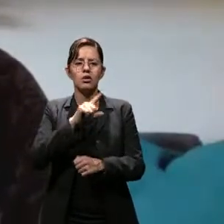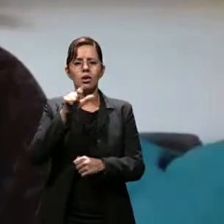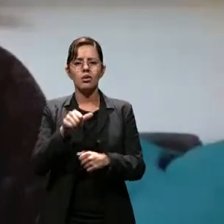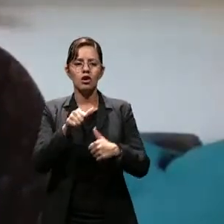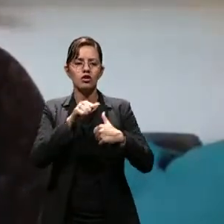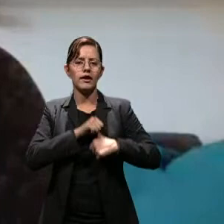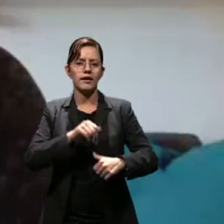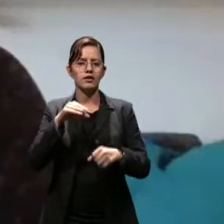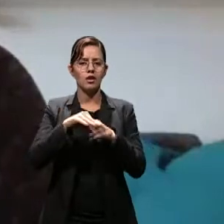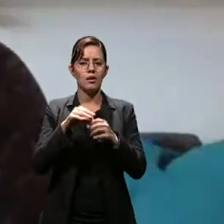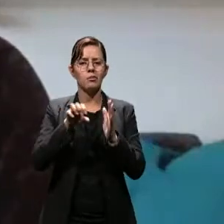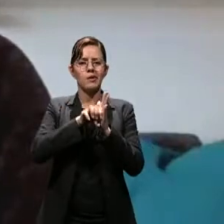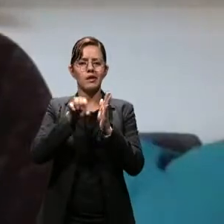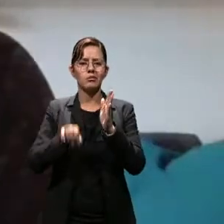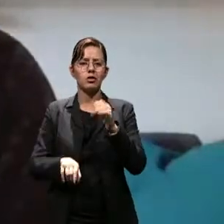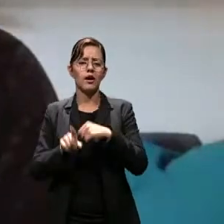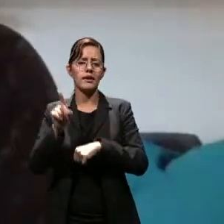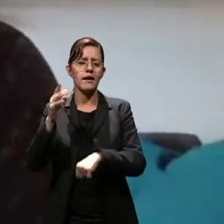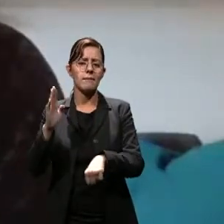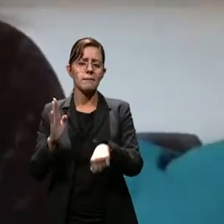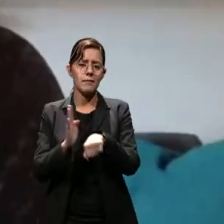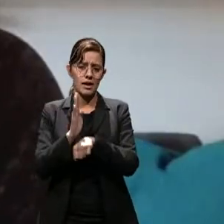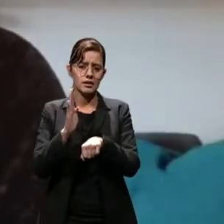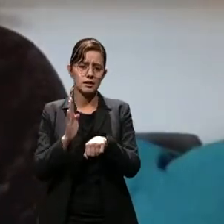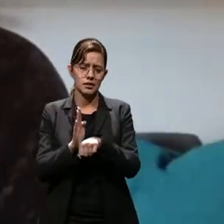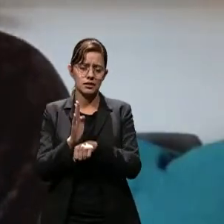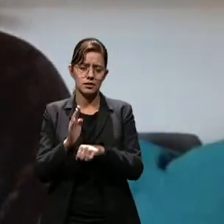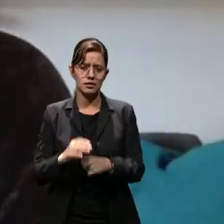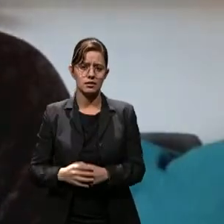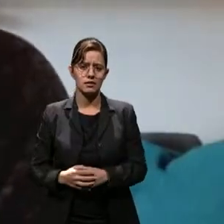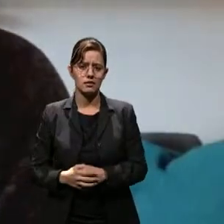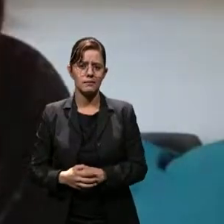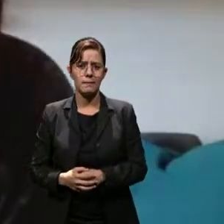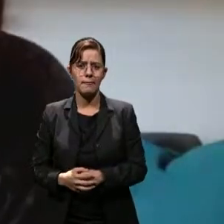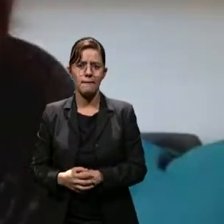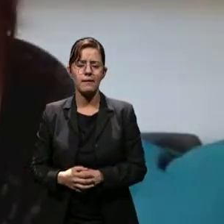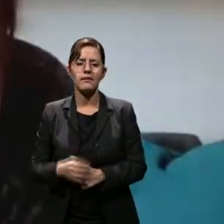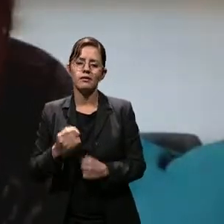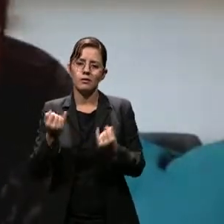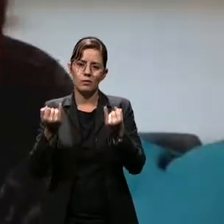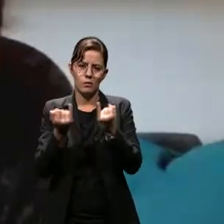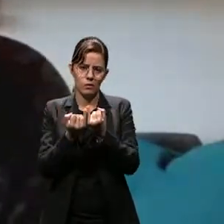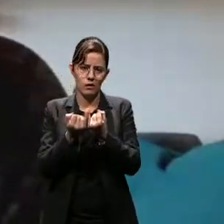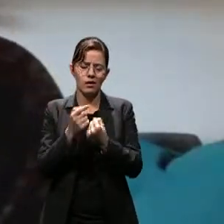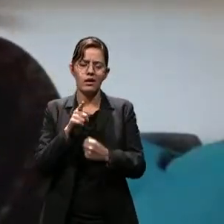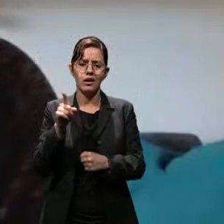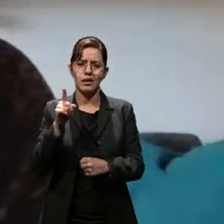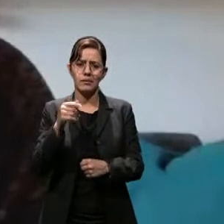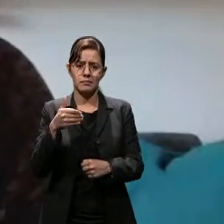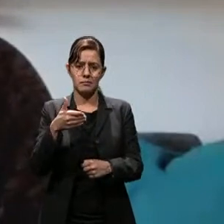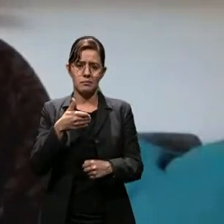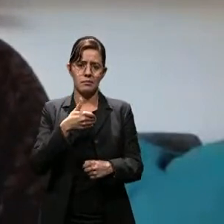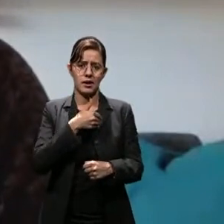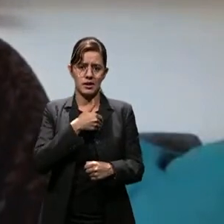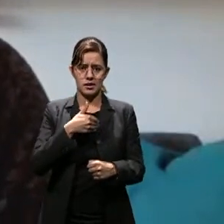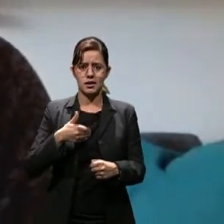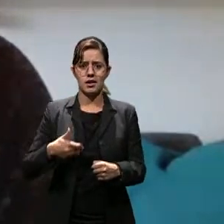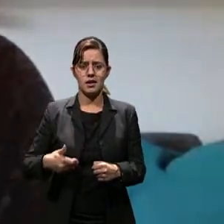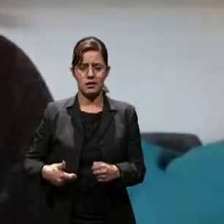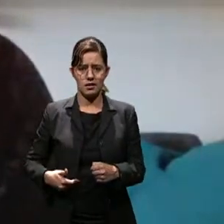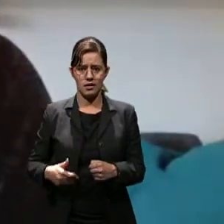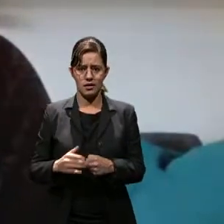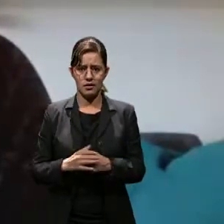of Brazil, where effectively we've done or we've had, and they have imposed the